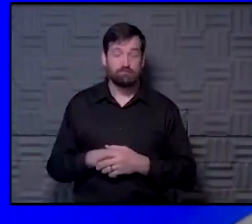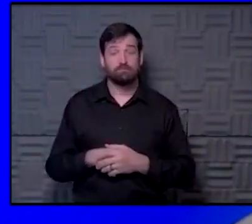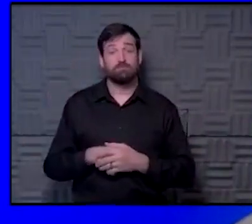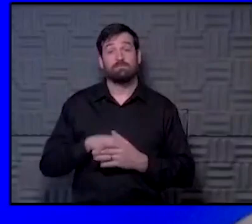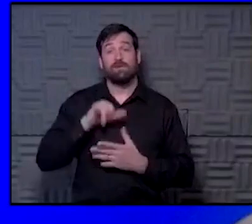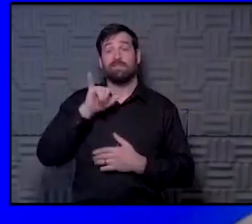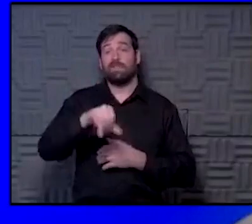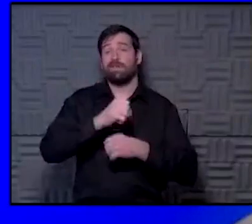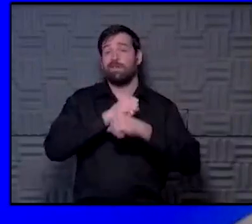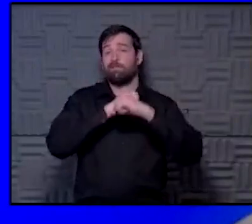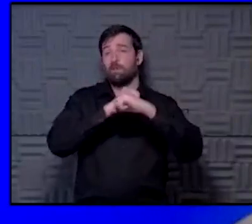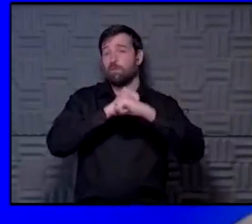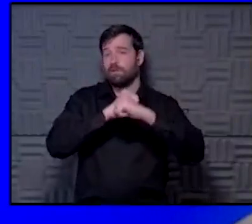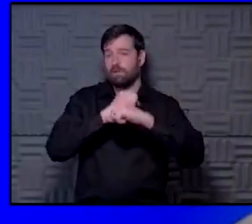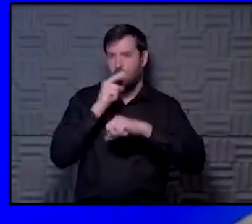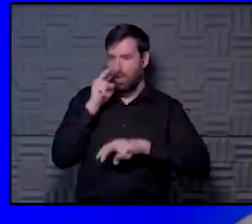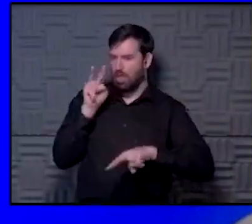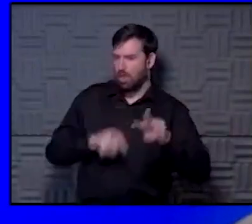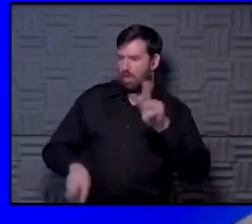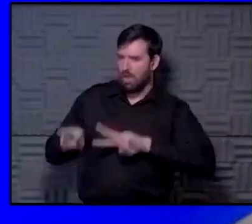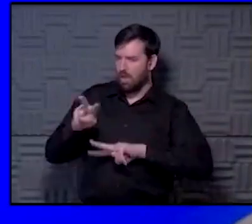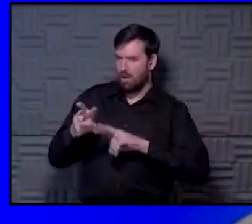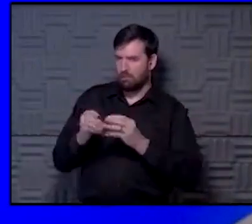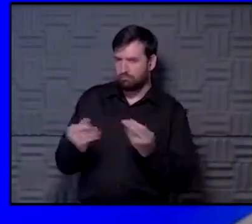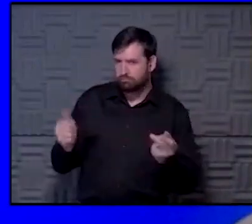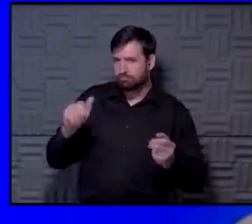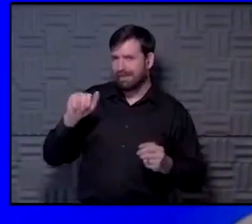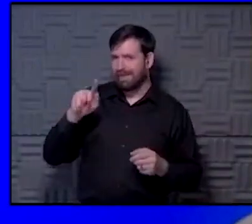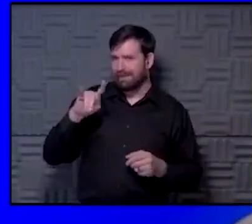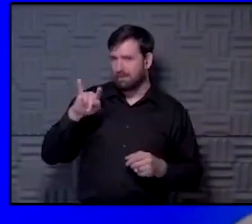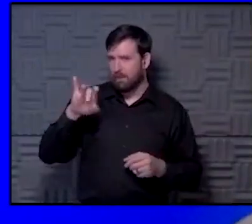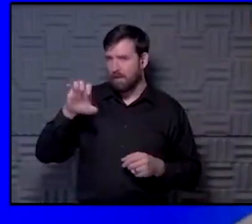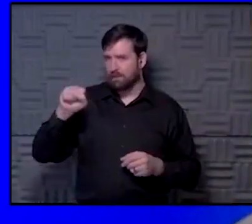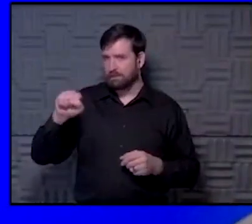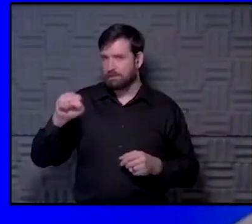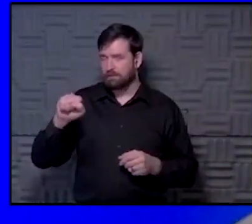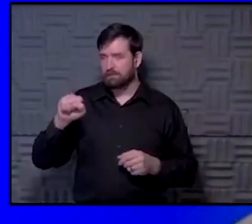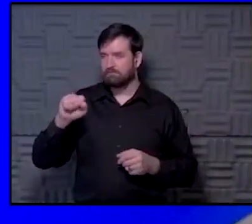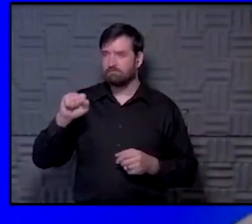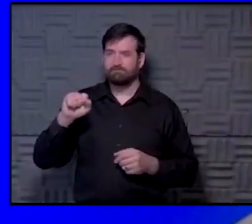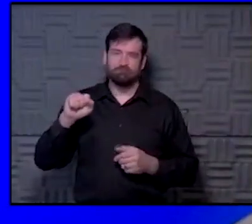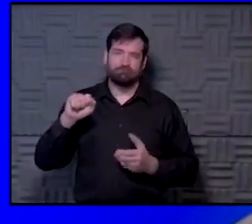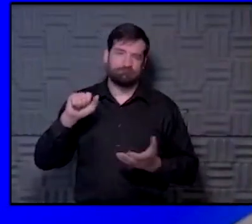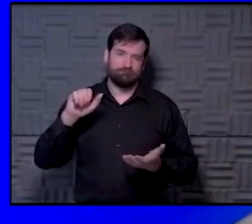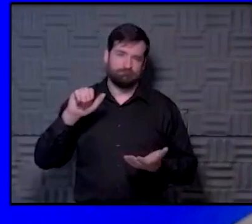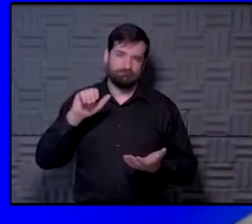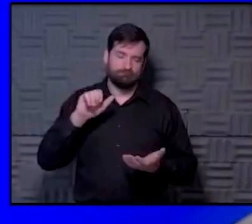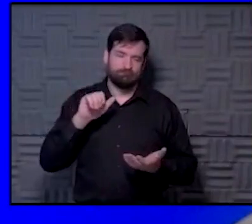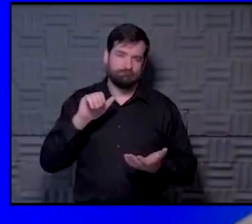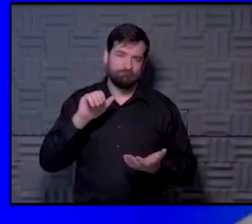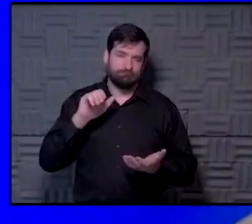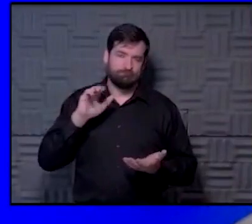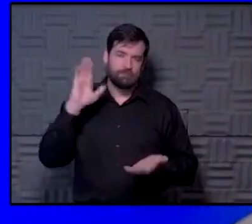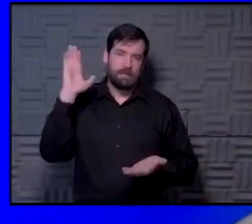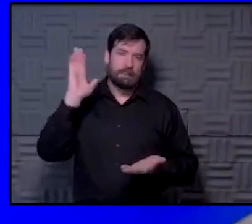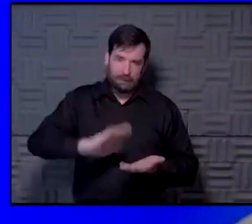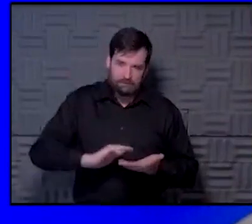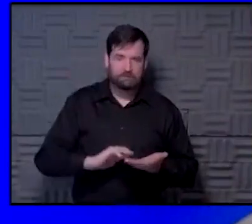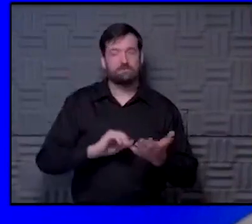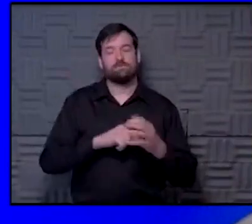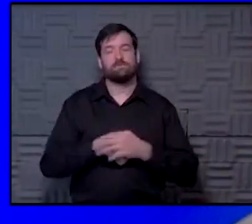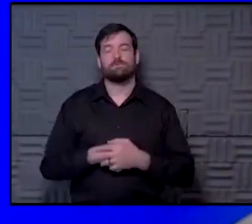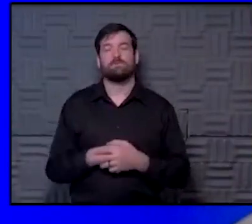immunity based on looking at neutralizing antibody titers probably is not as high as